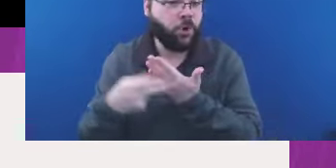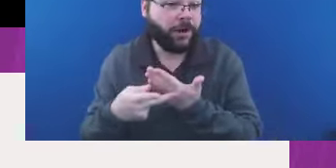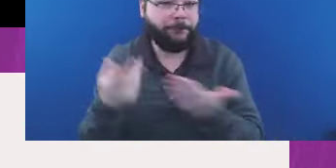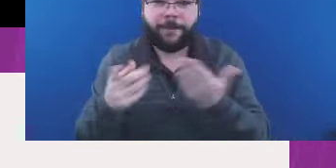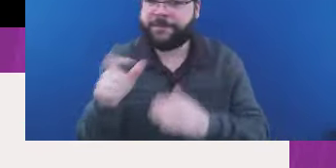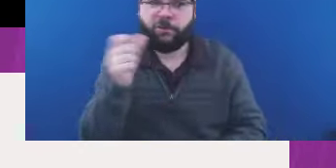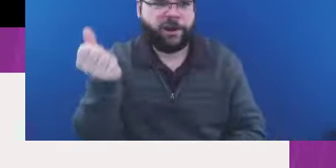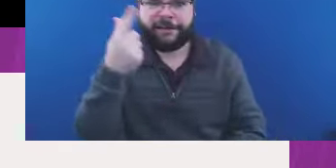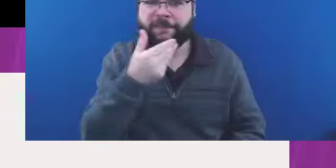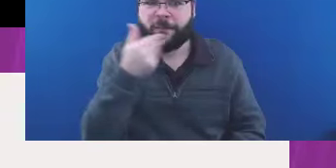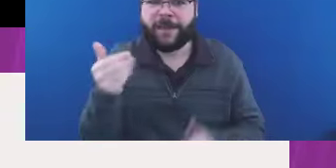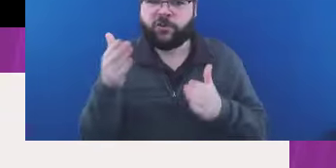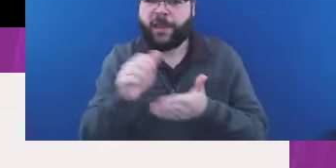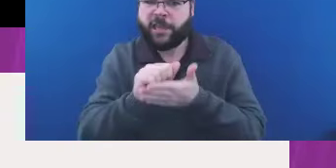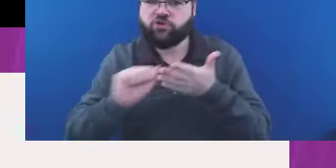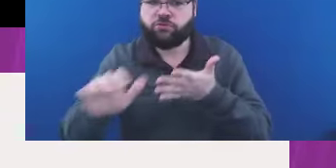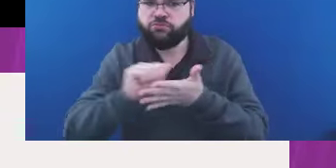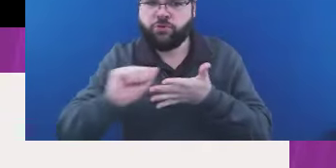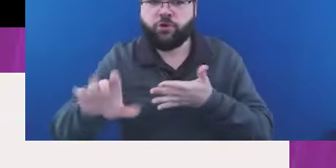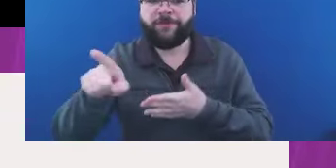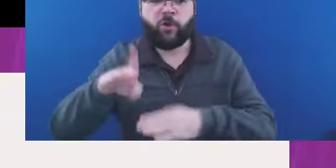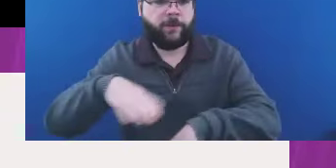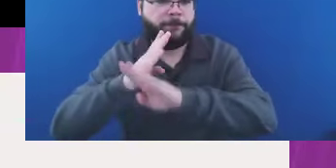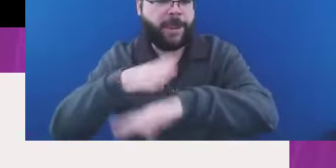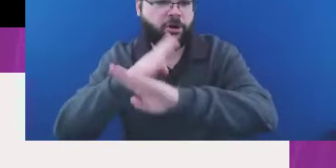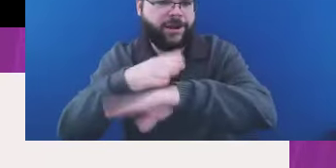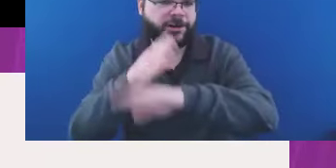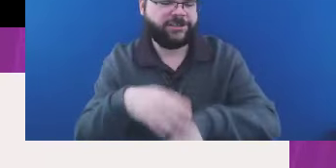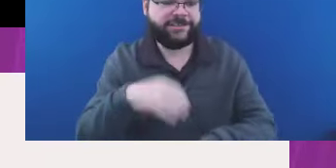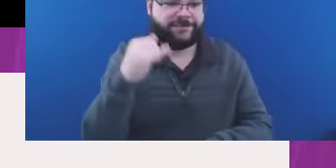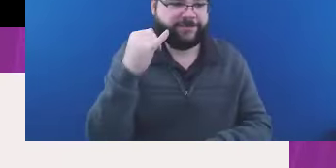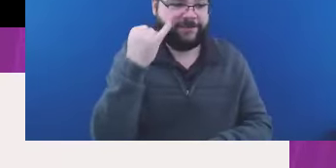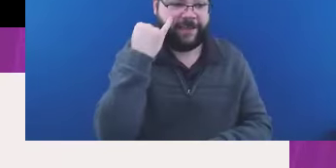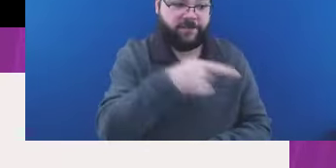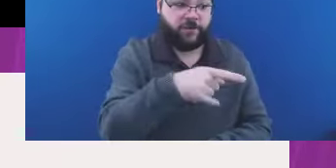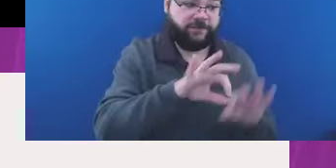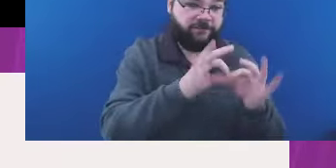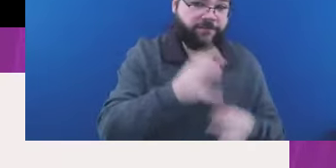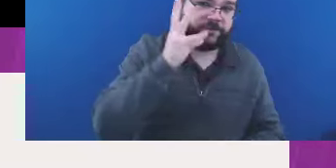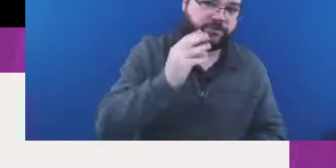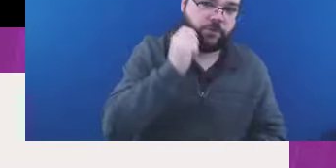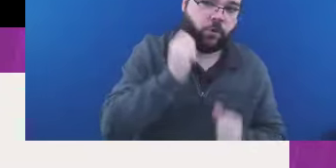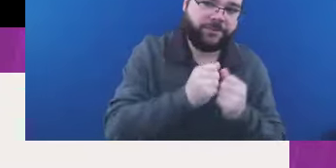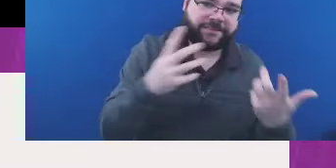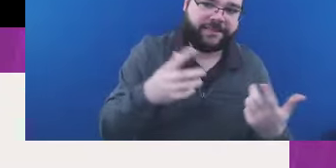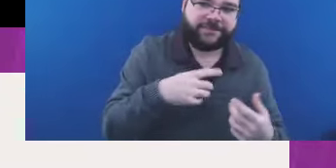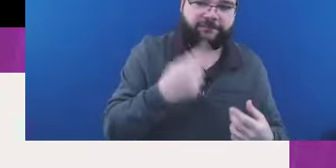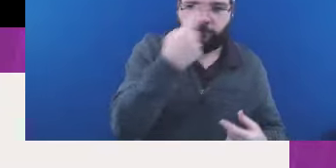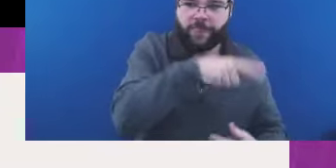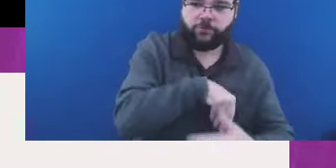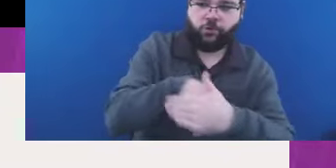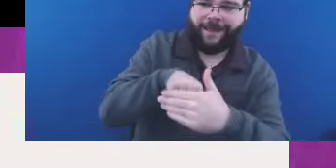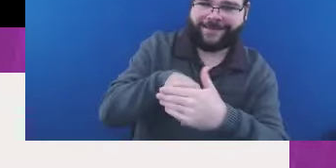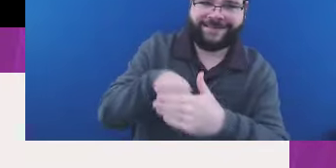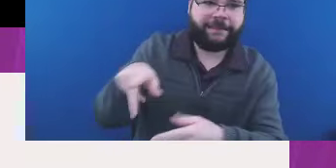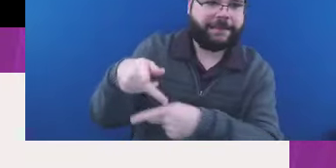the best ways to remove these kinds of barriers for families experiencing homelessness. But like I mentioned,